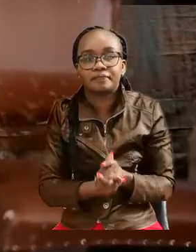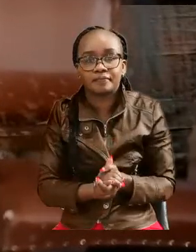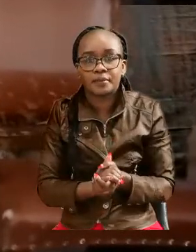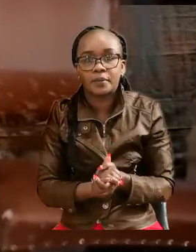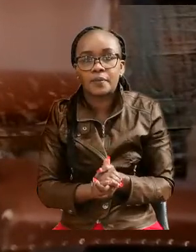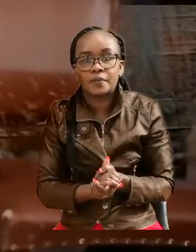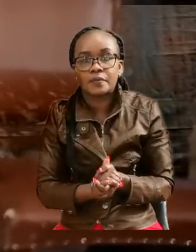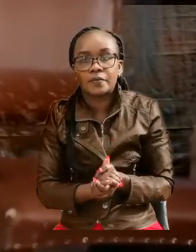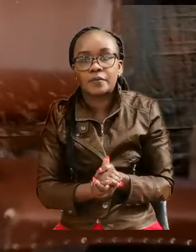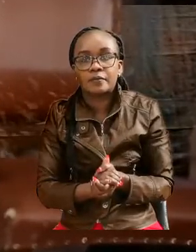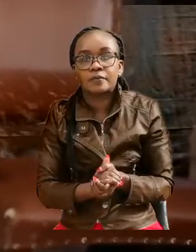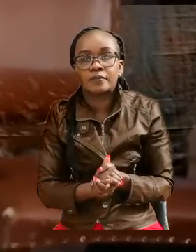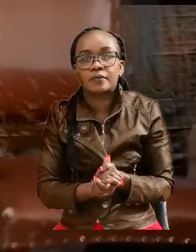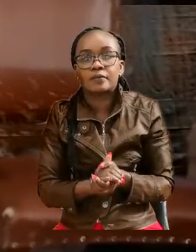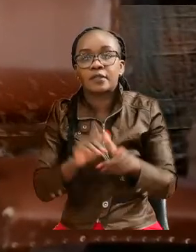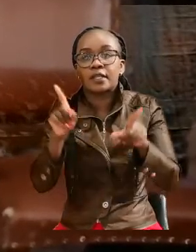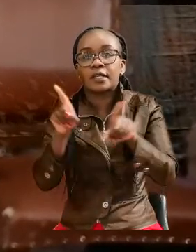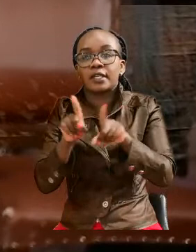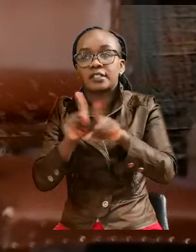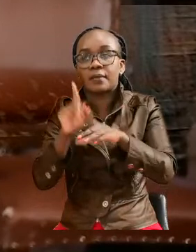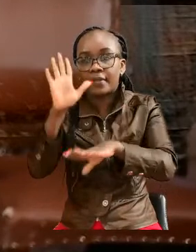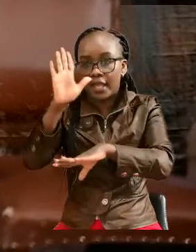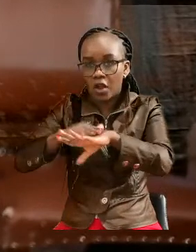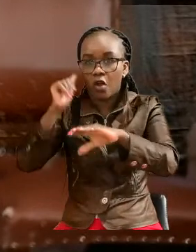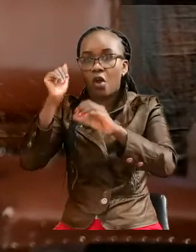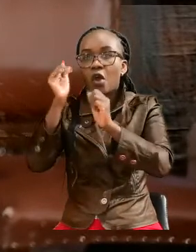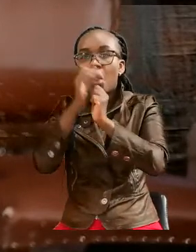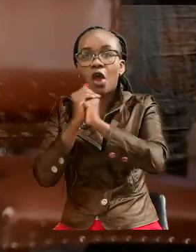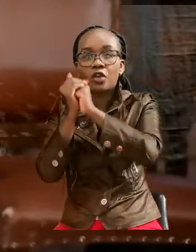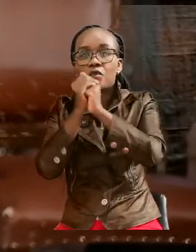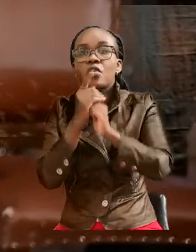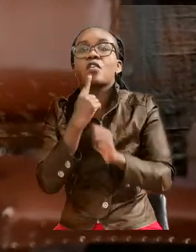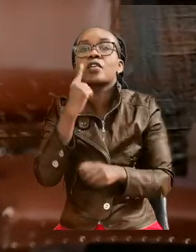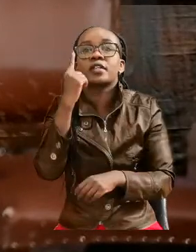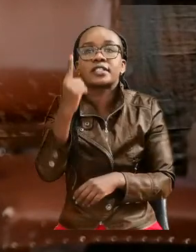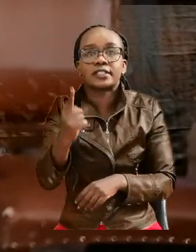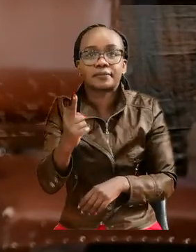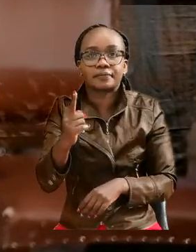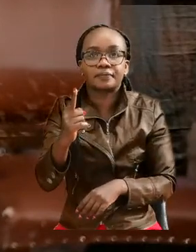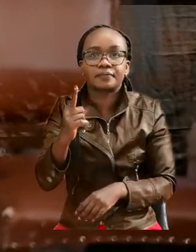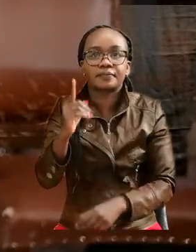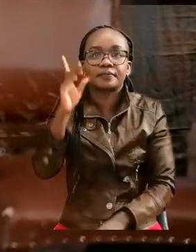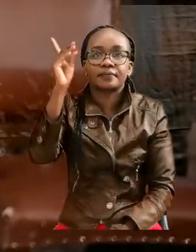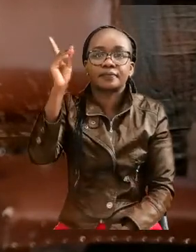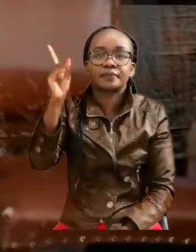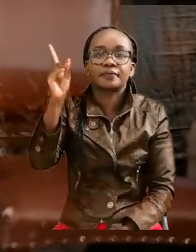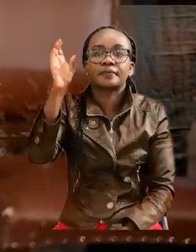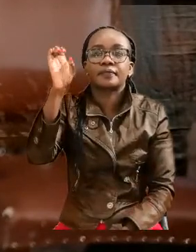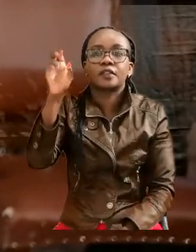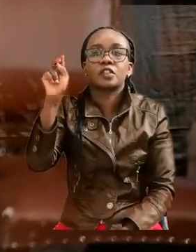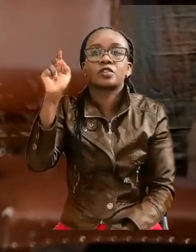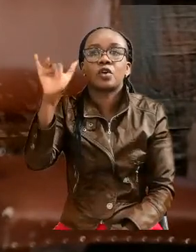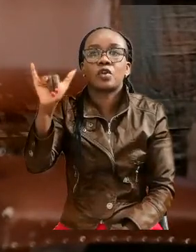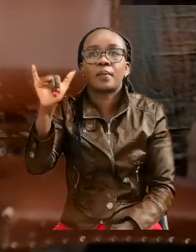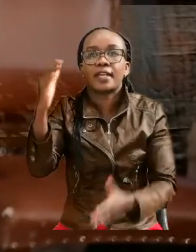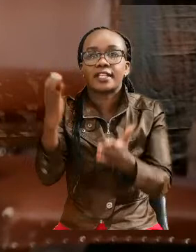so, as the call to worship was telling us in Deuteronomy 6, 4 to